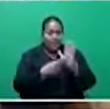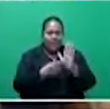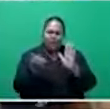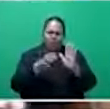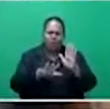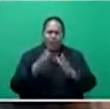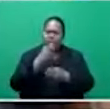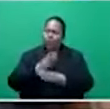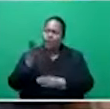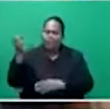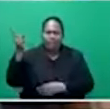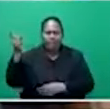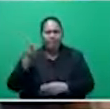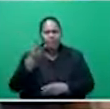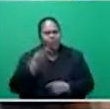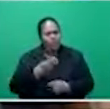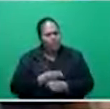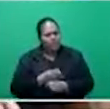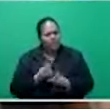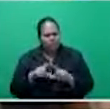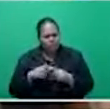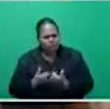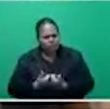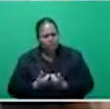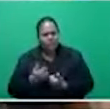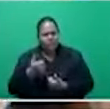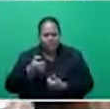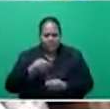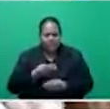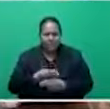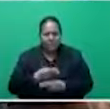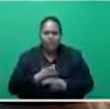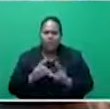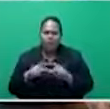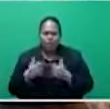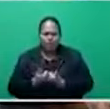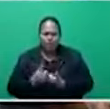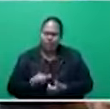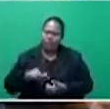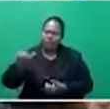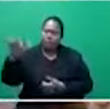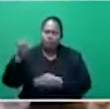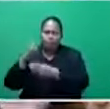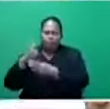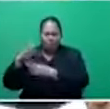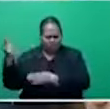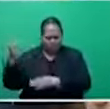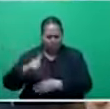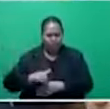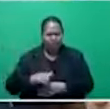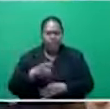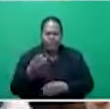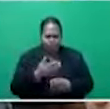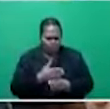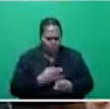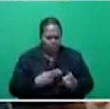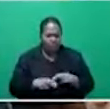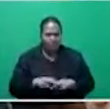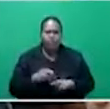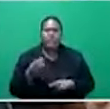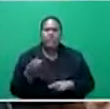them have been given 3-month contract, 6 months contract. They go, they come back, they earn some money. Some of them work in Fiji. Some of them are talking about building their own